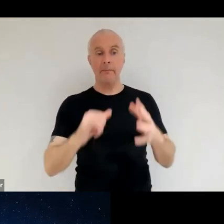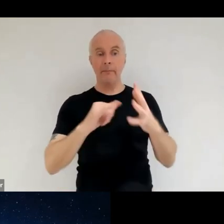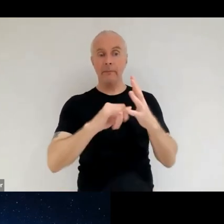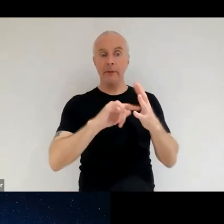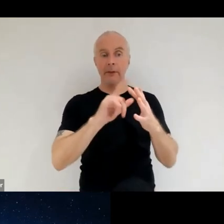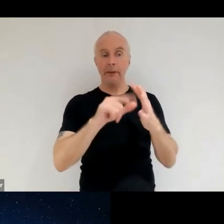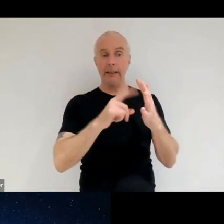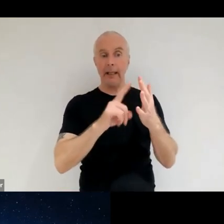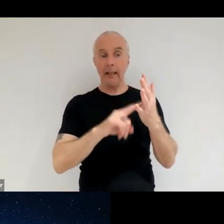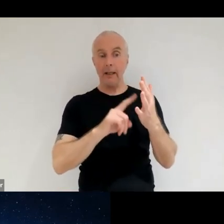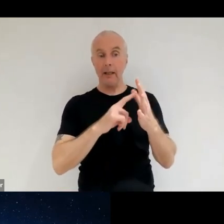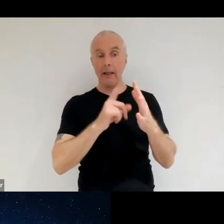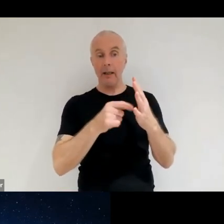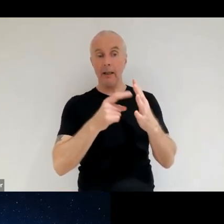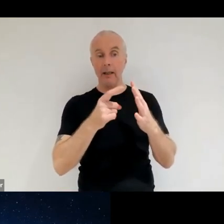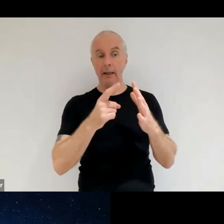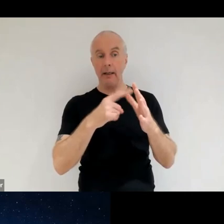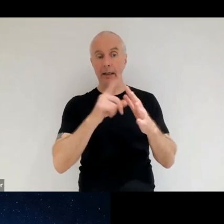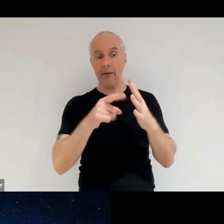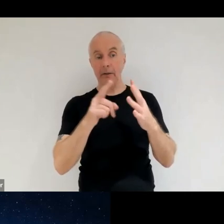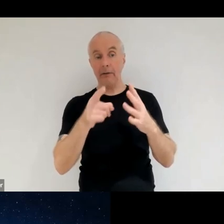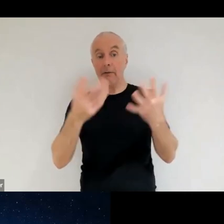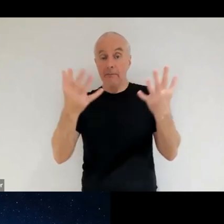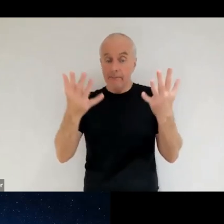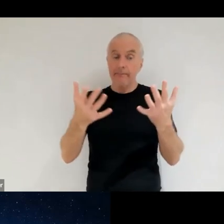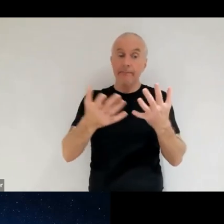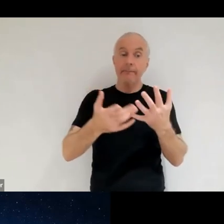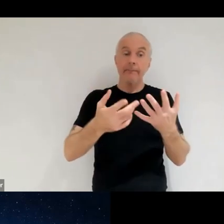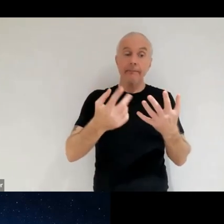have to admit. But yes, that is the POP, that is, you know,